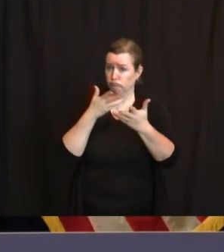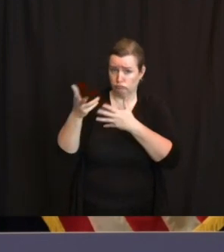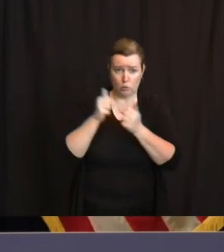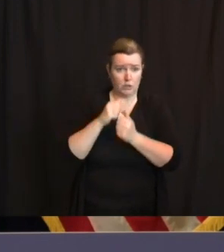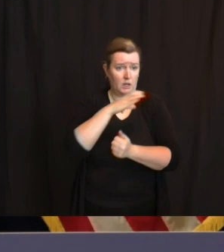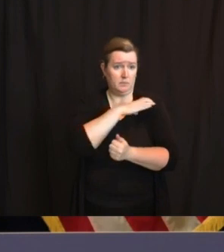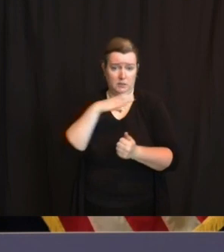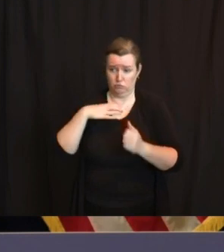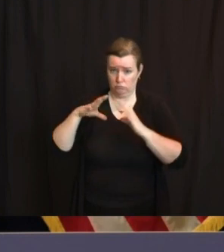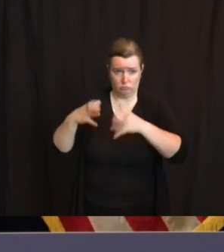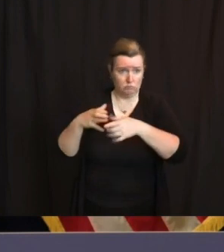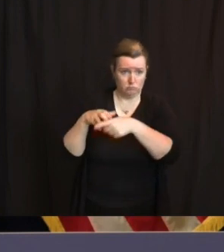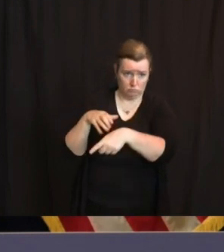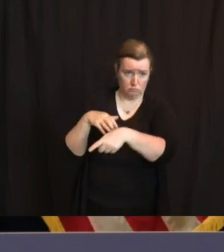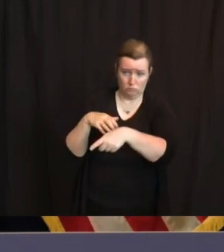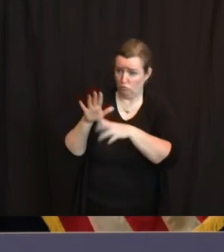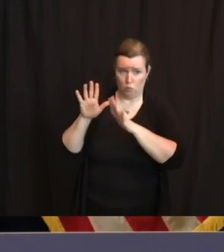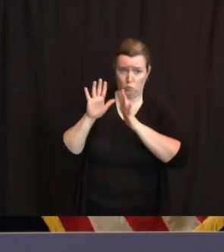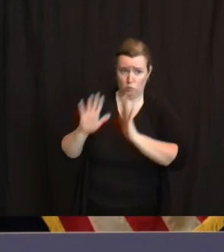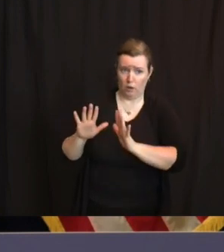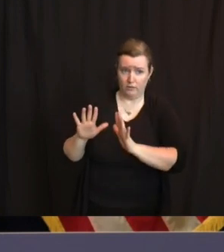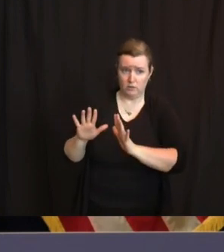don't have specifics as to their